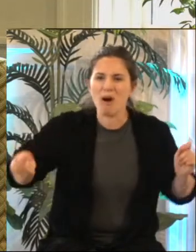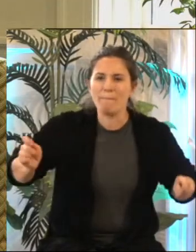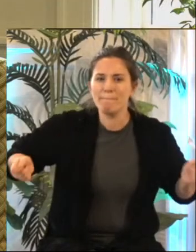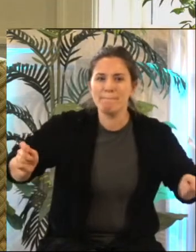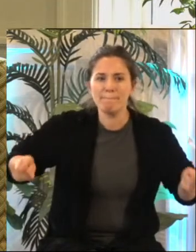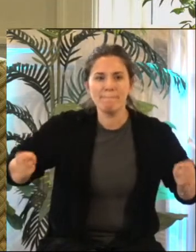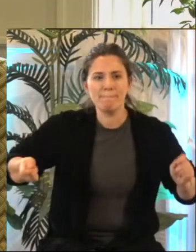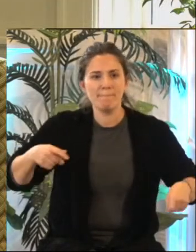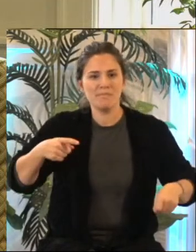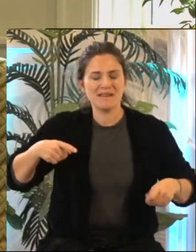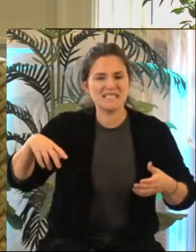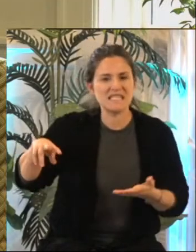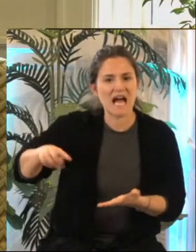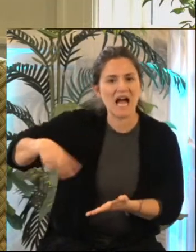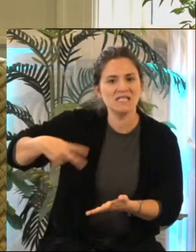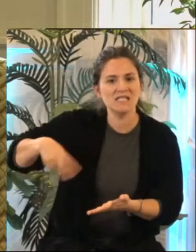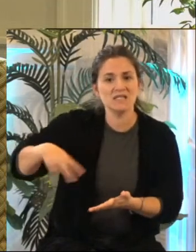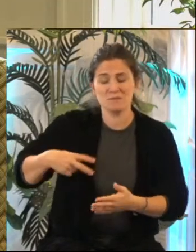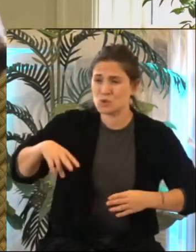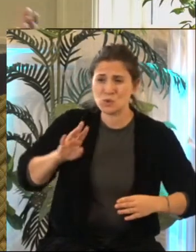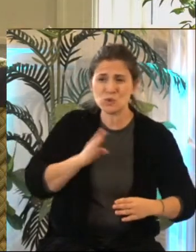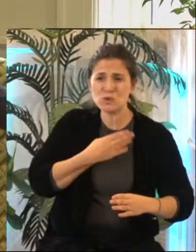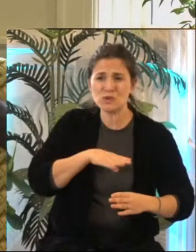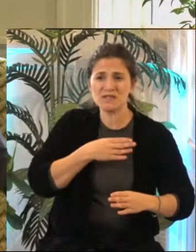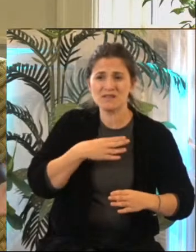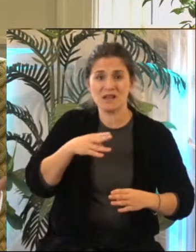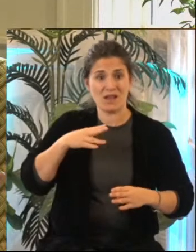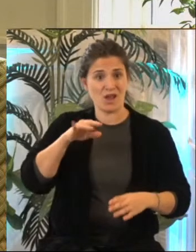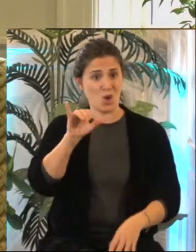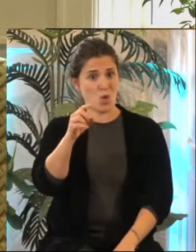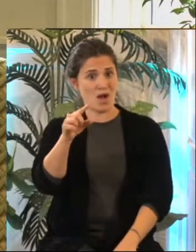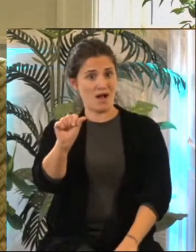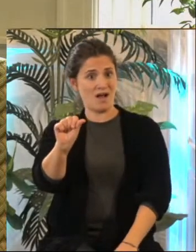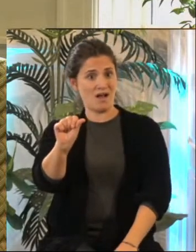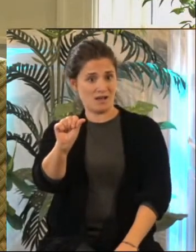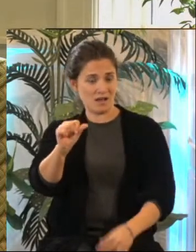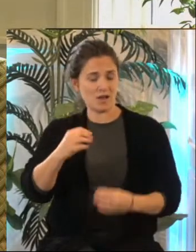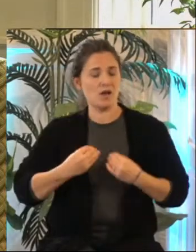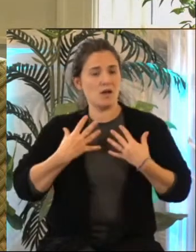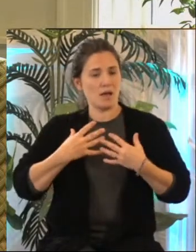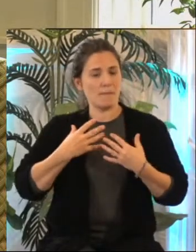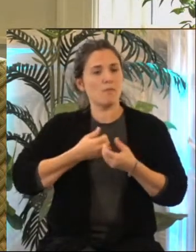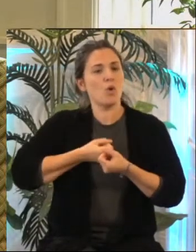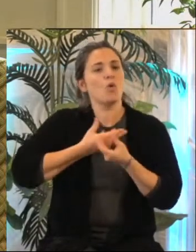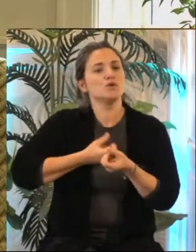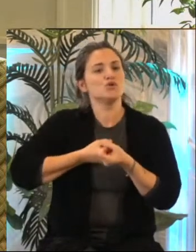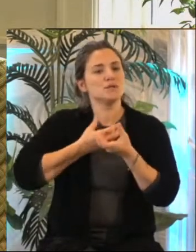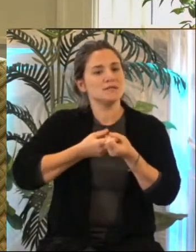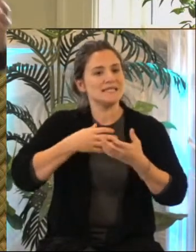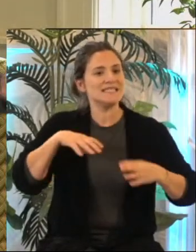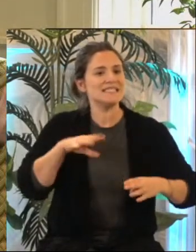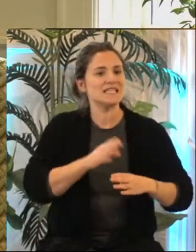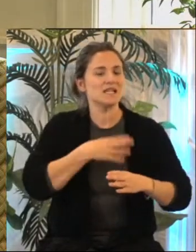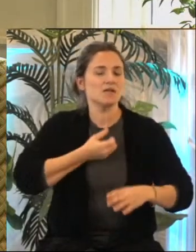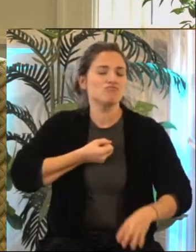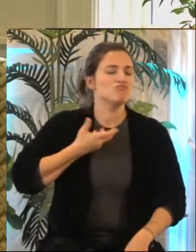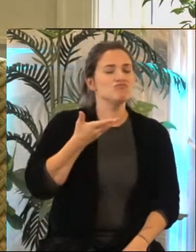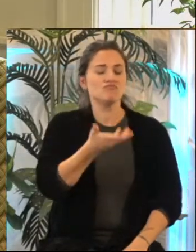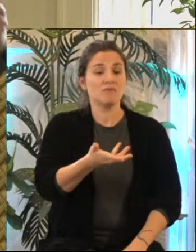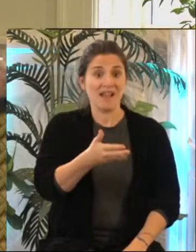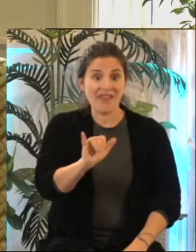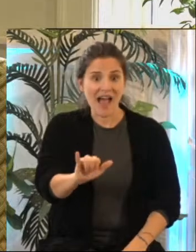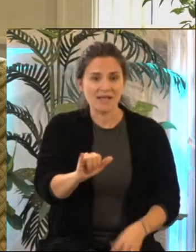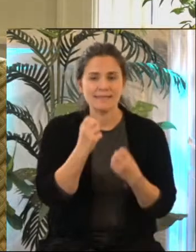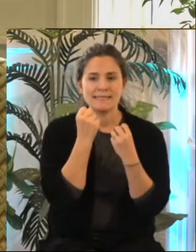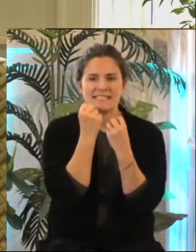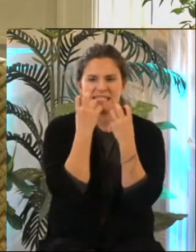one, dancing, music, kundalini yoga, poetry, and singing. All of these are heating practices